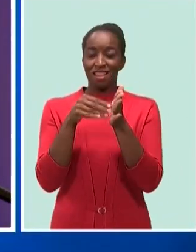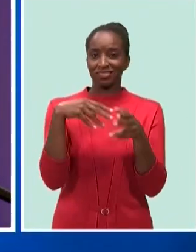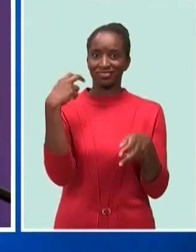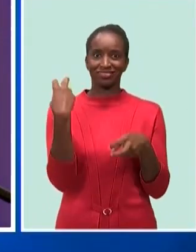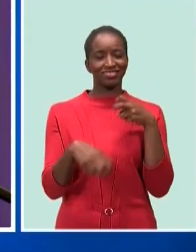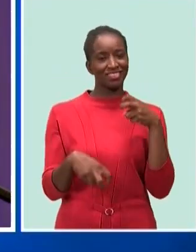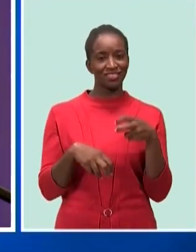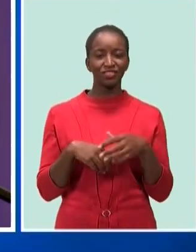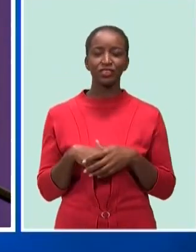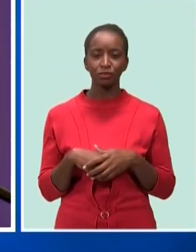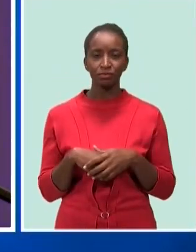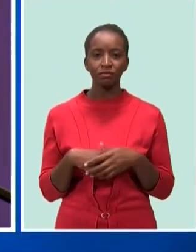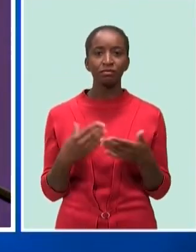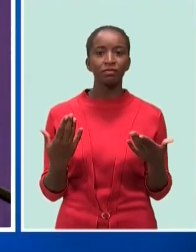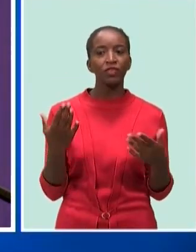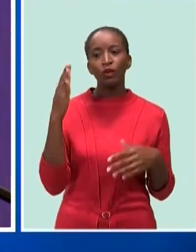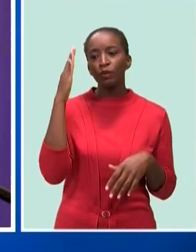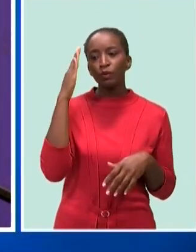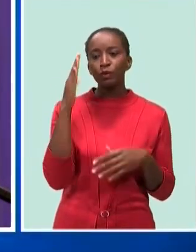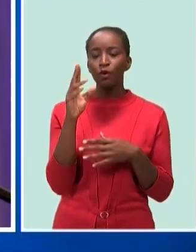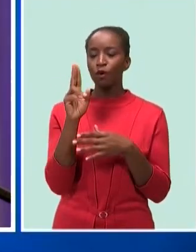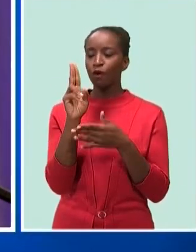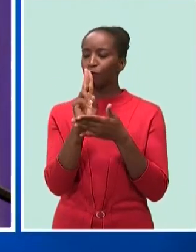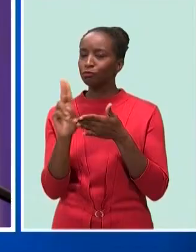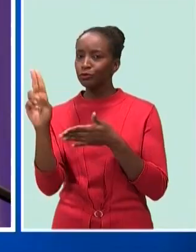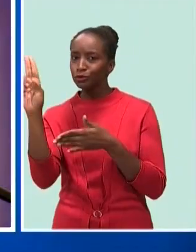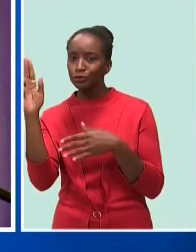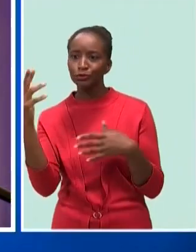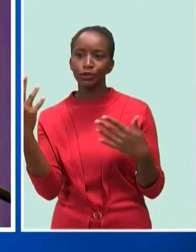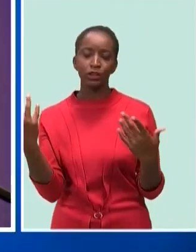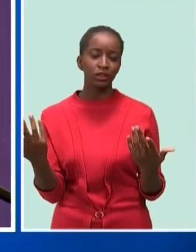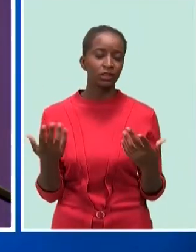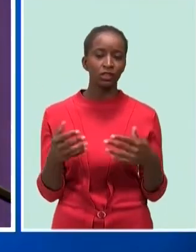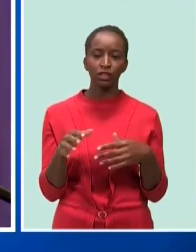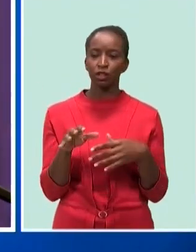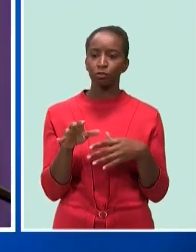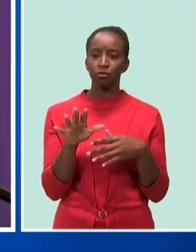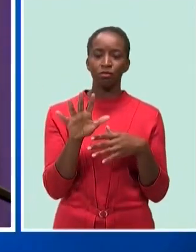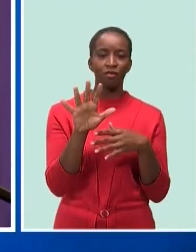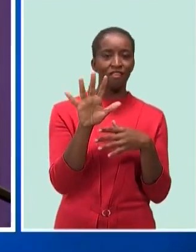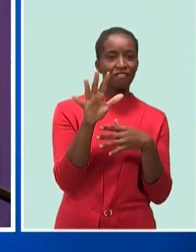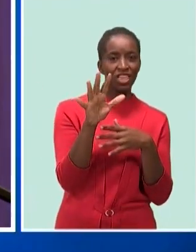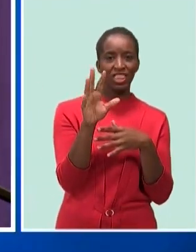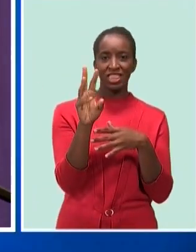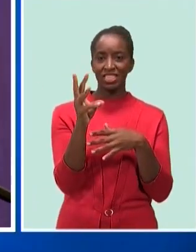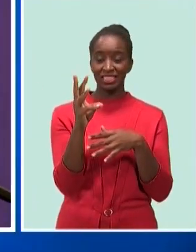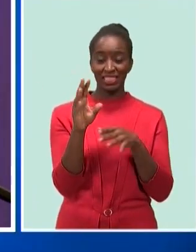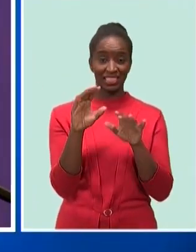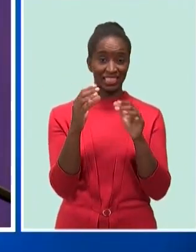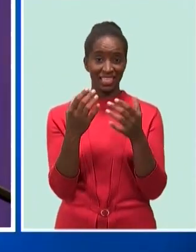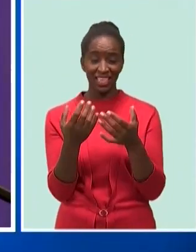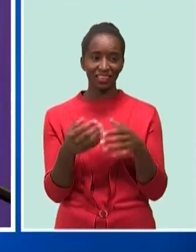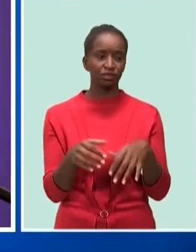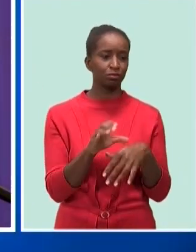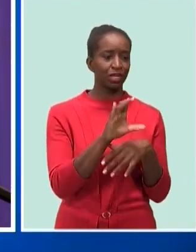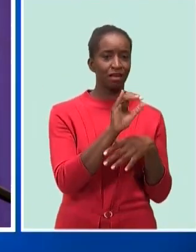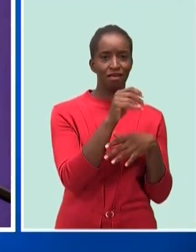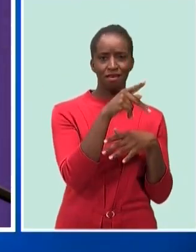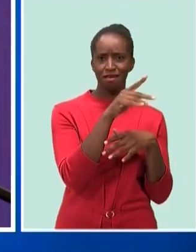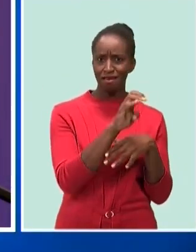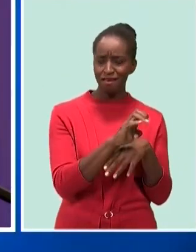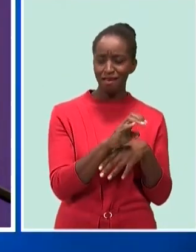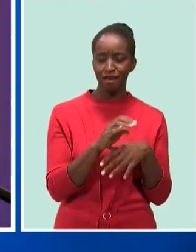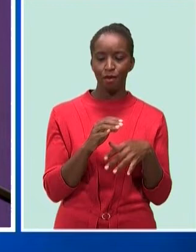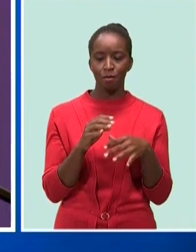course, of a CXC, 5th form, 6th form CAPE, those kind of curricula, they have to develop